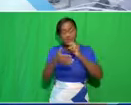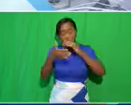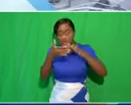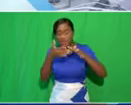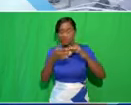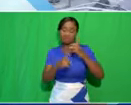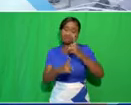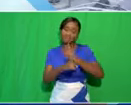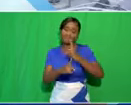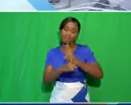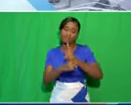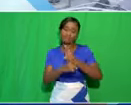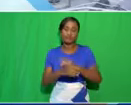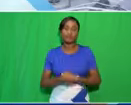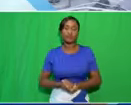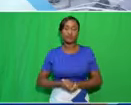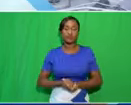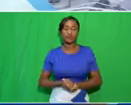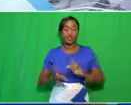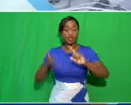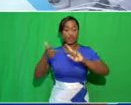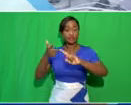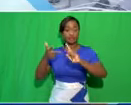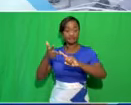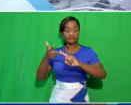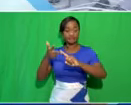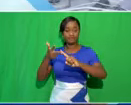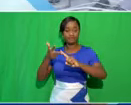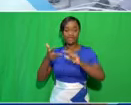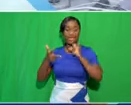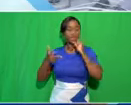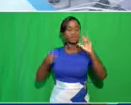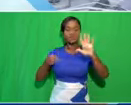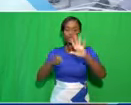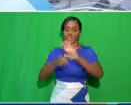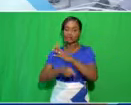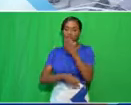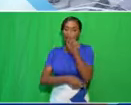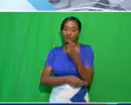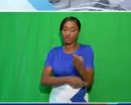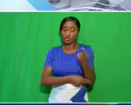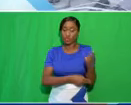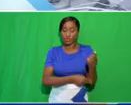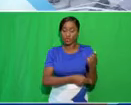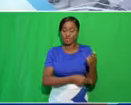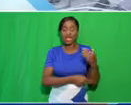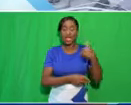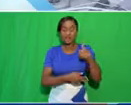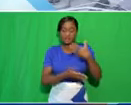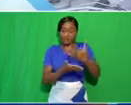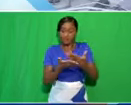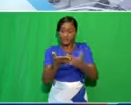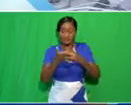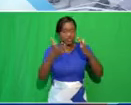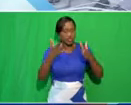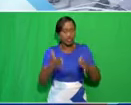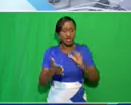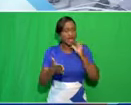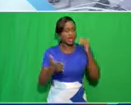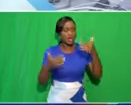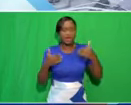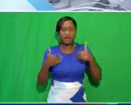others would have. The third one is the lack of resources, and we have students who don't have